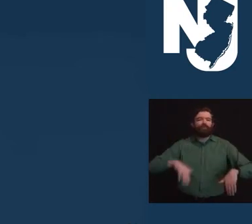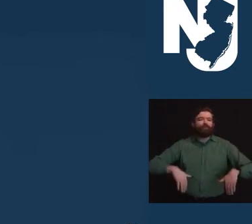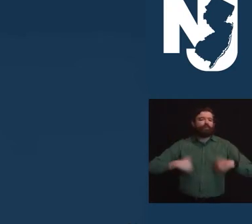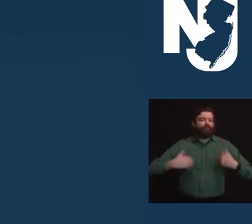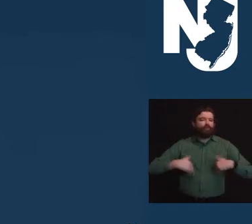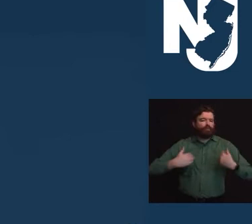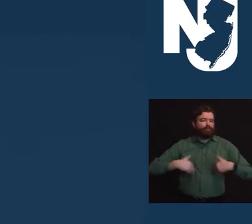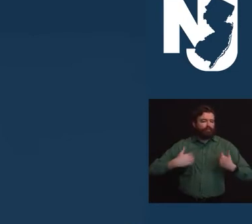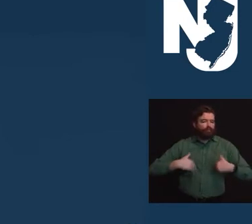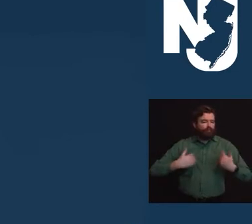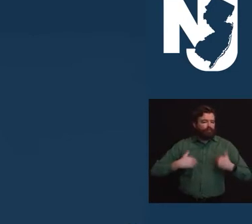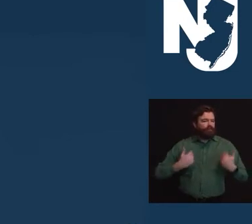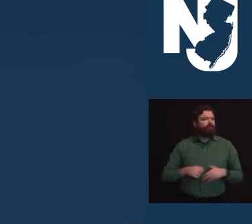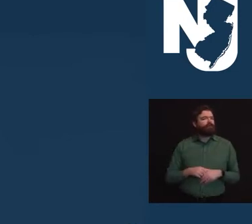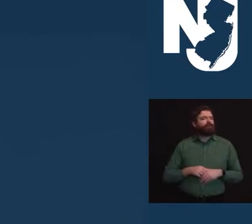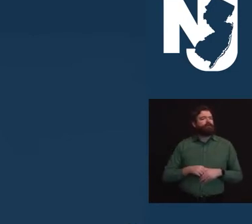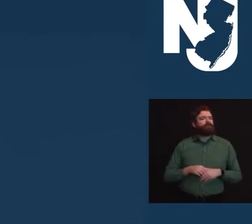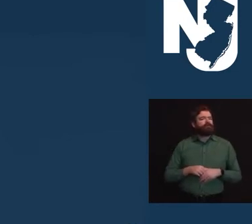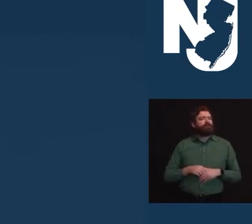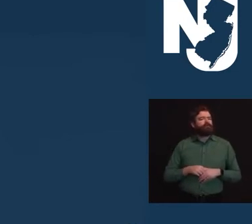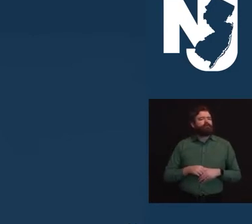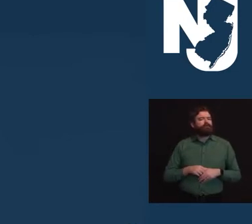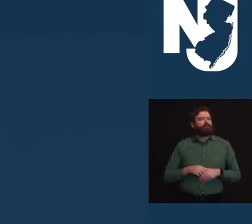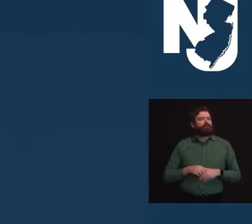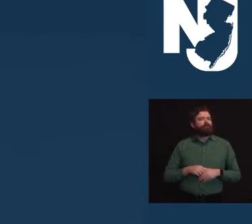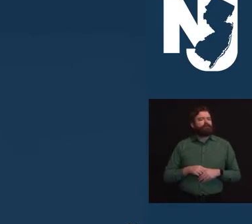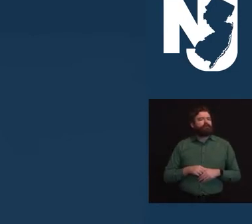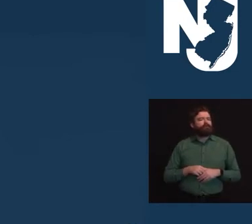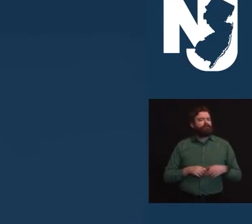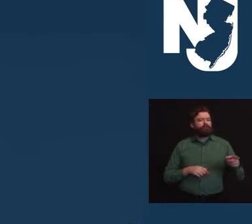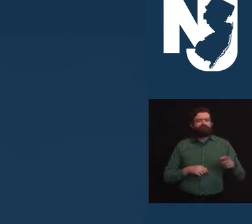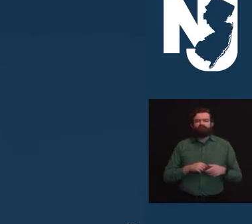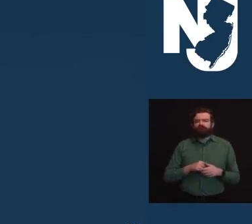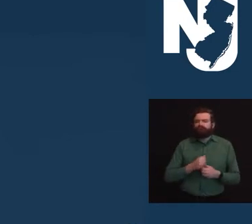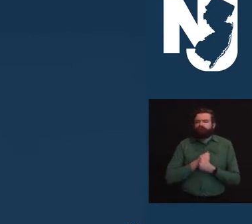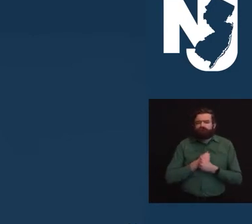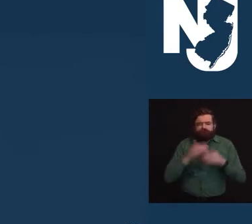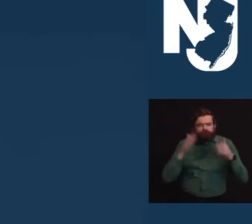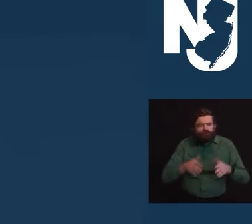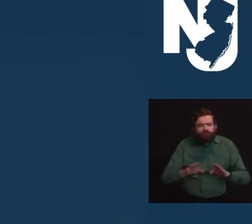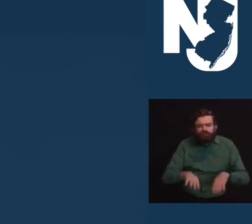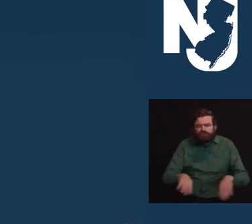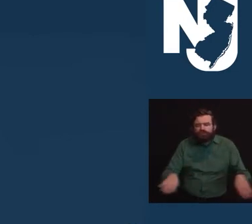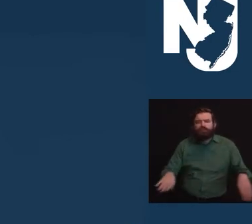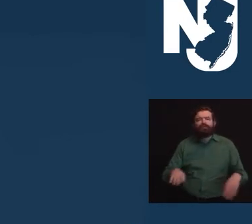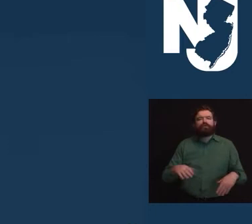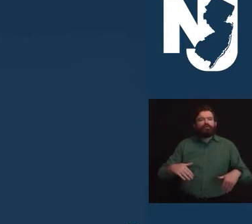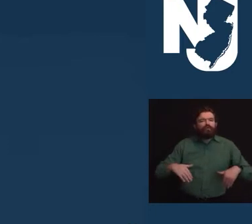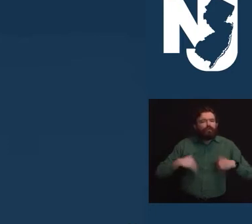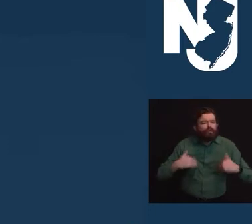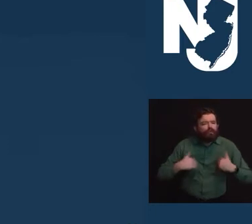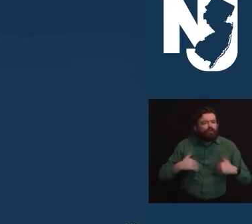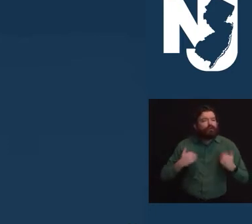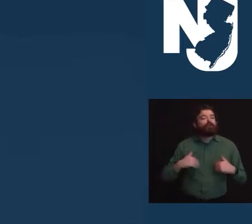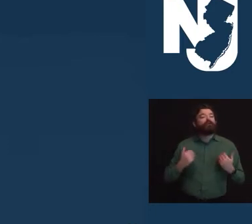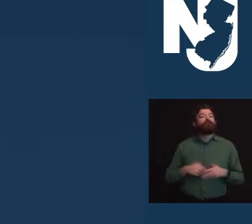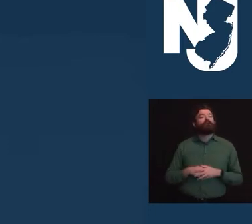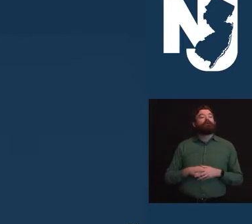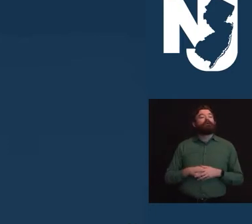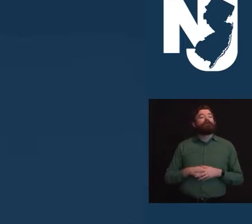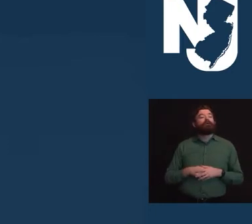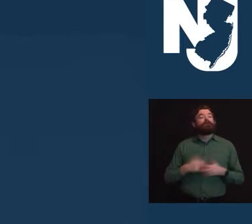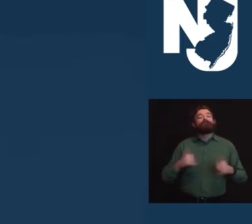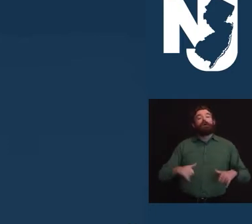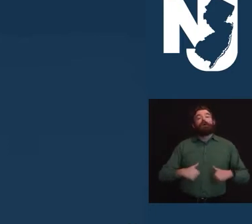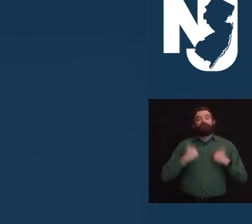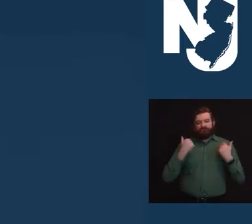Dally spent her entire career focused on. She now leaves behind, sadly, her husband, Jose, with whom I had the great honor of